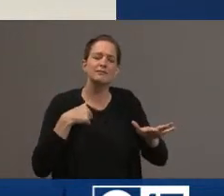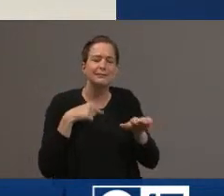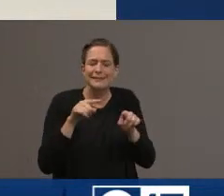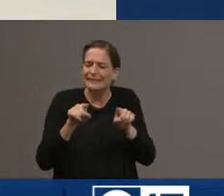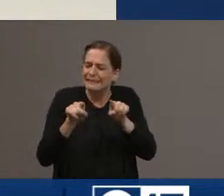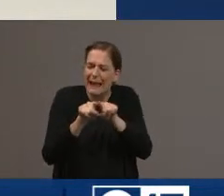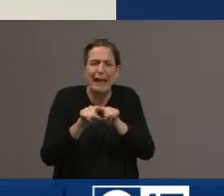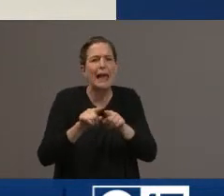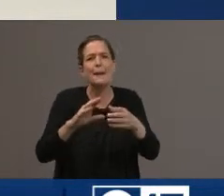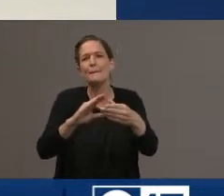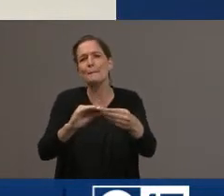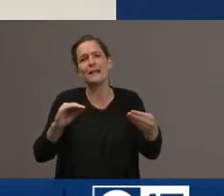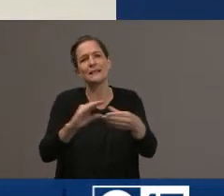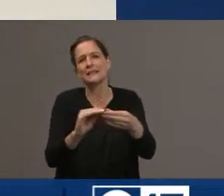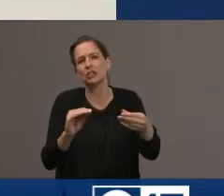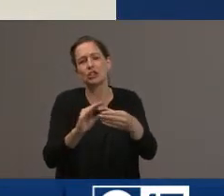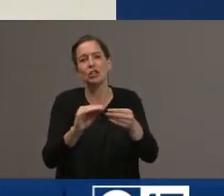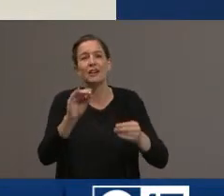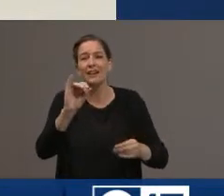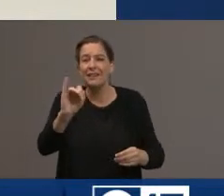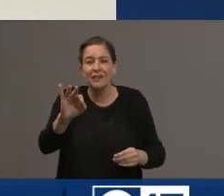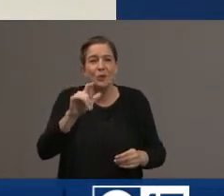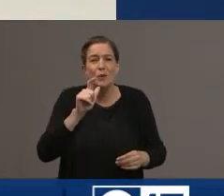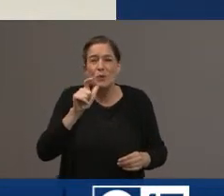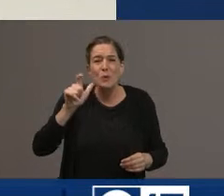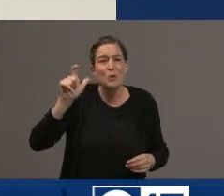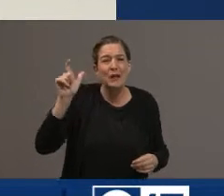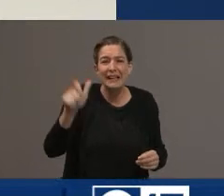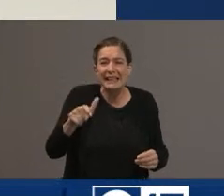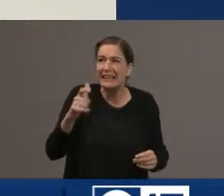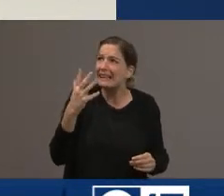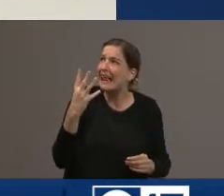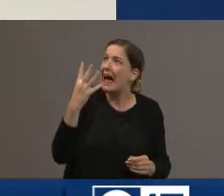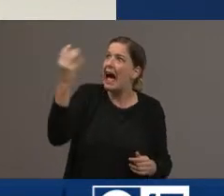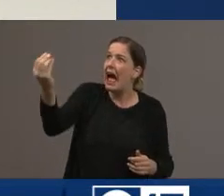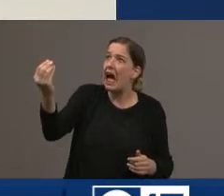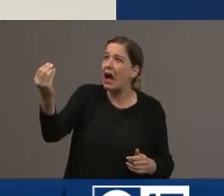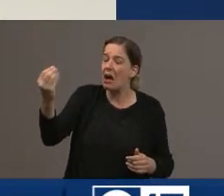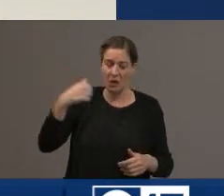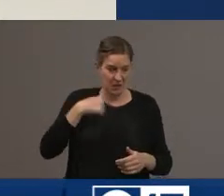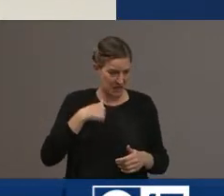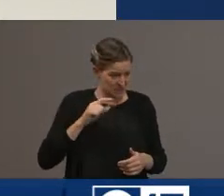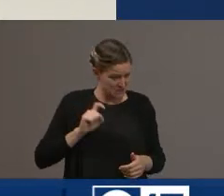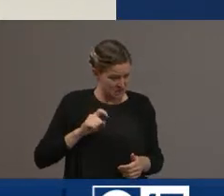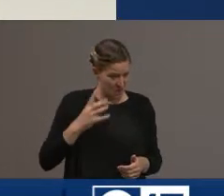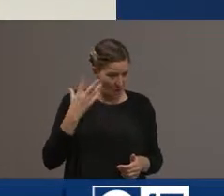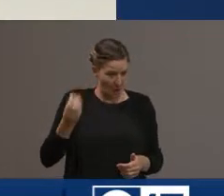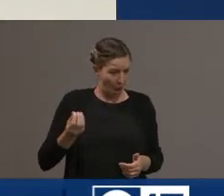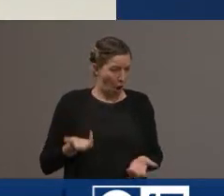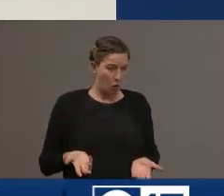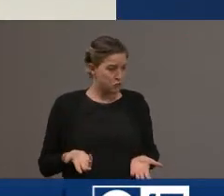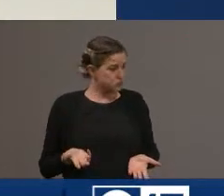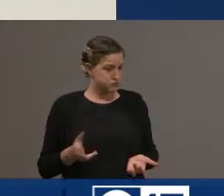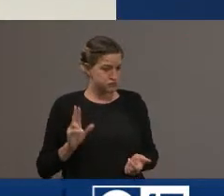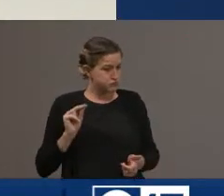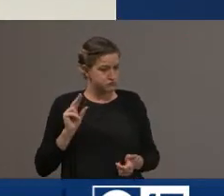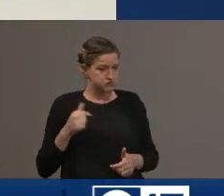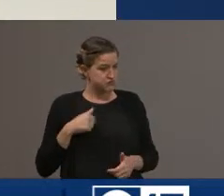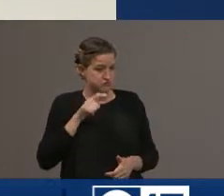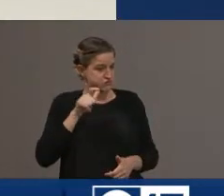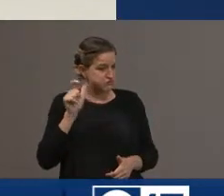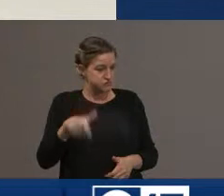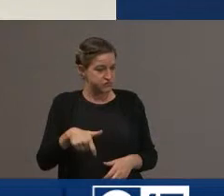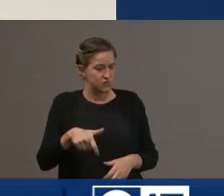don't need to go somewhere, if you don't need to go out, if you can work from home,